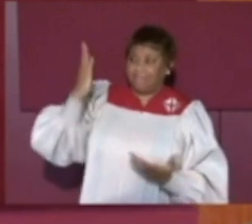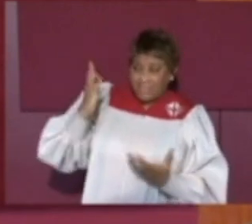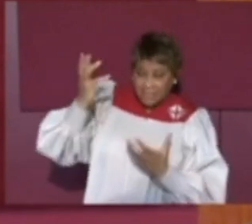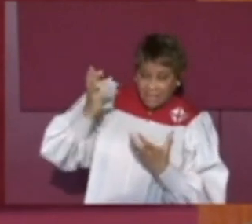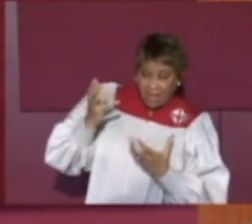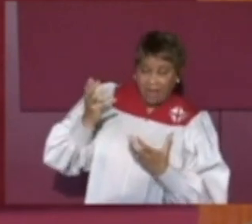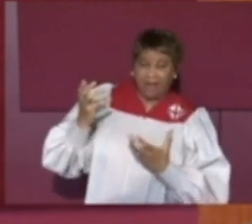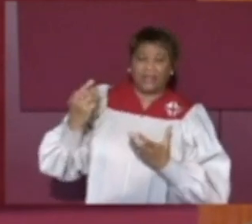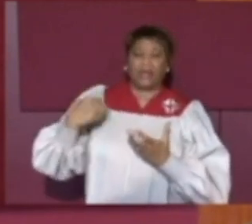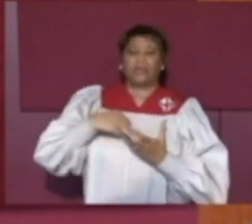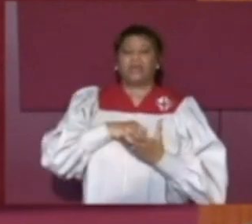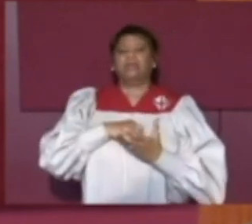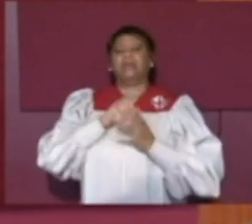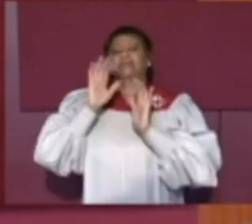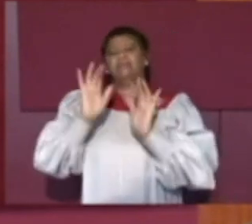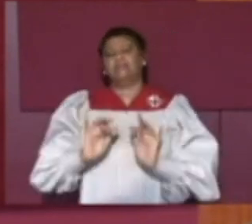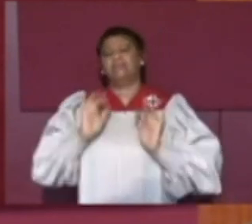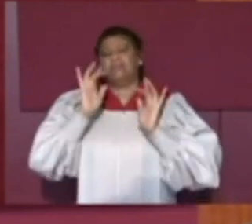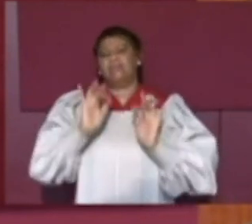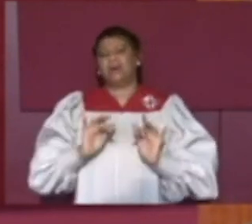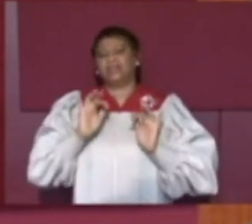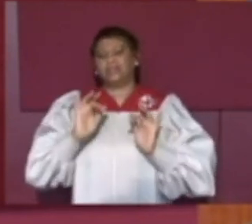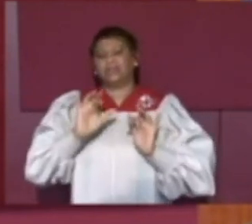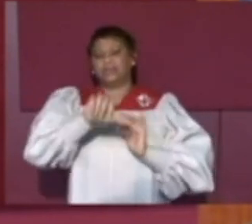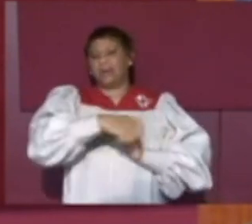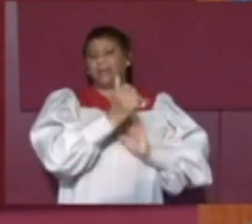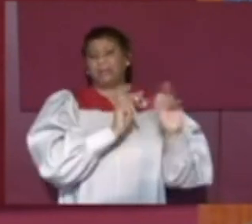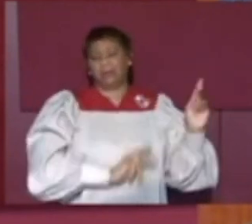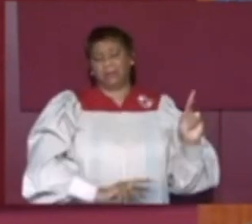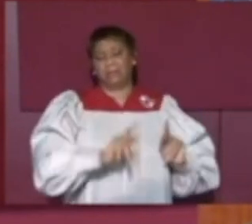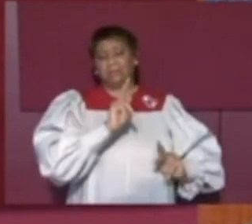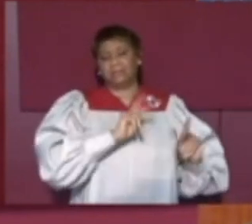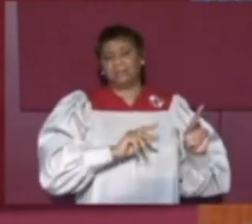would be merciful to others.